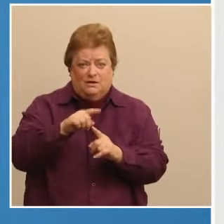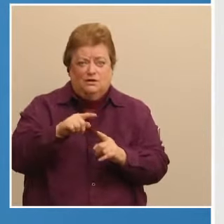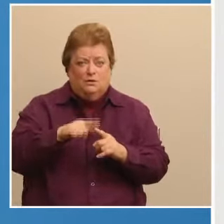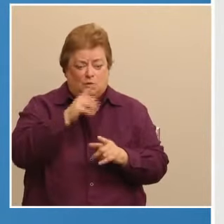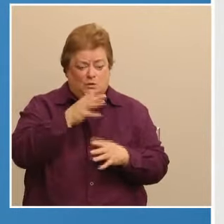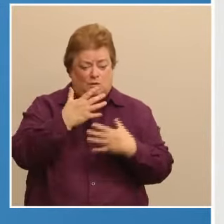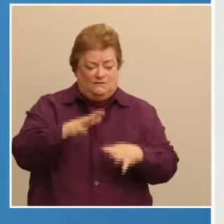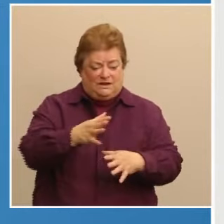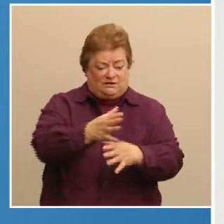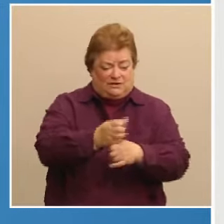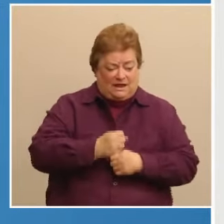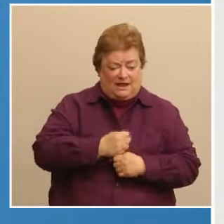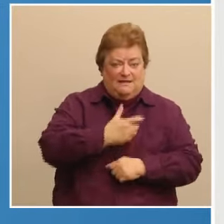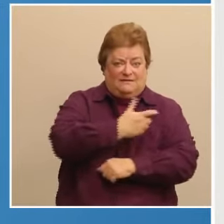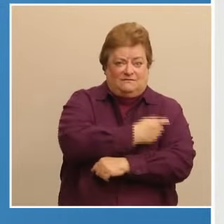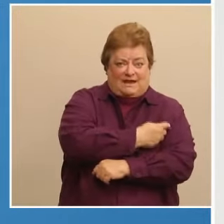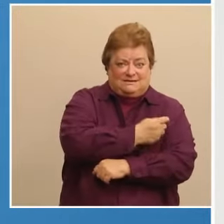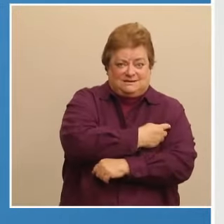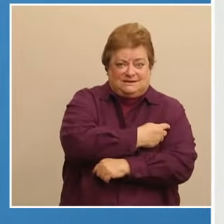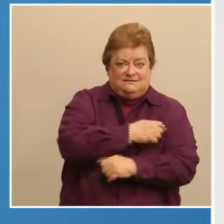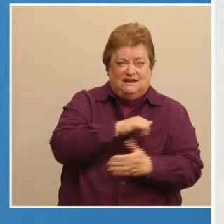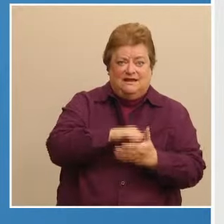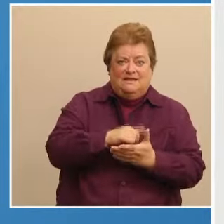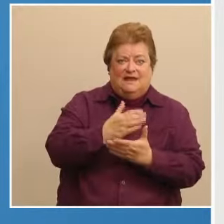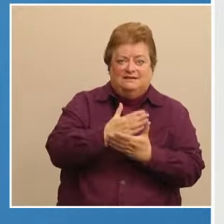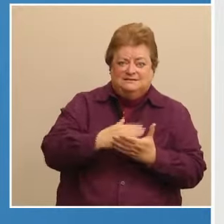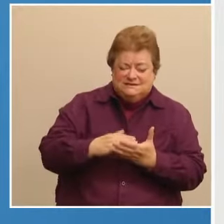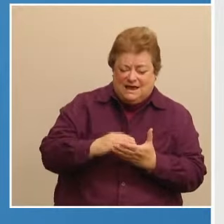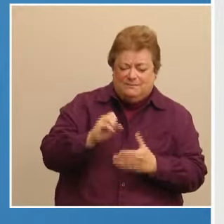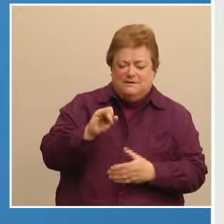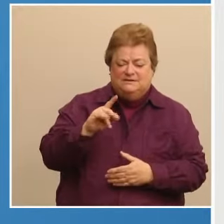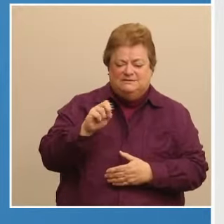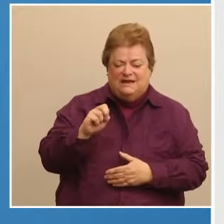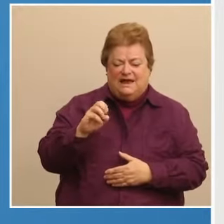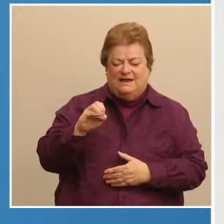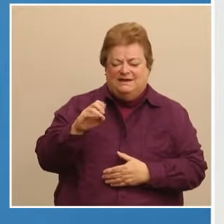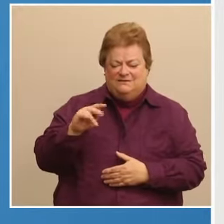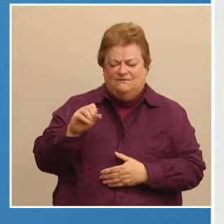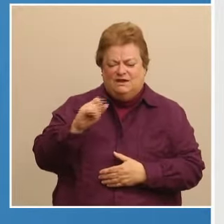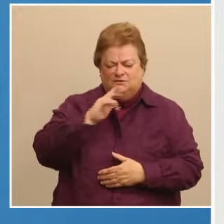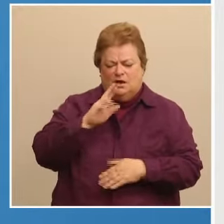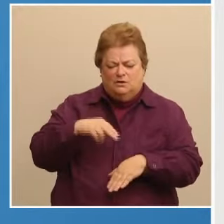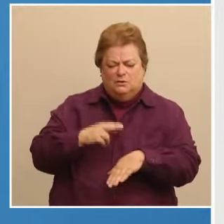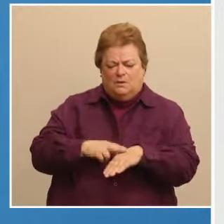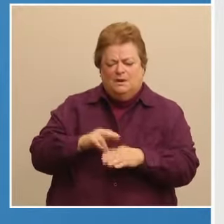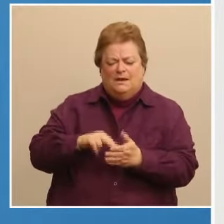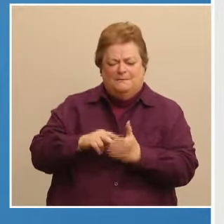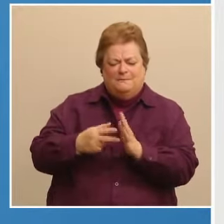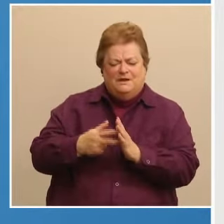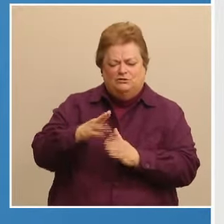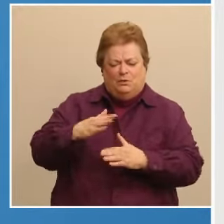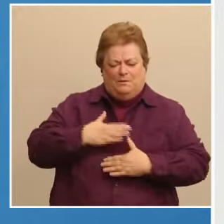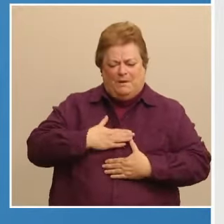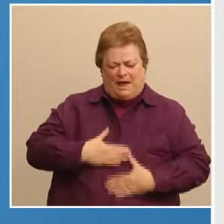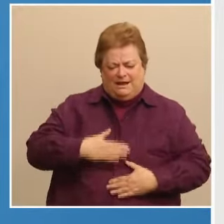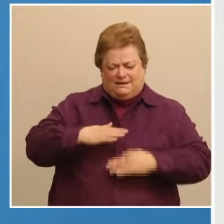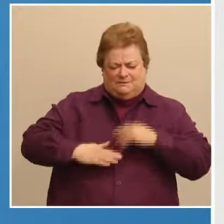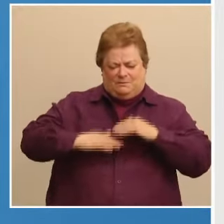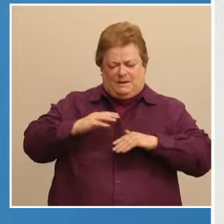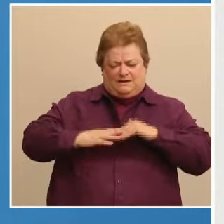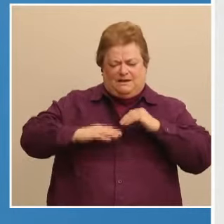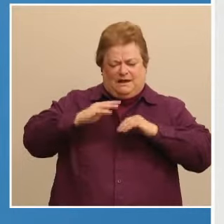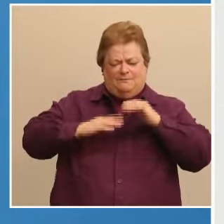the COVID-19 vaccine that some side effects are normal and are signs that your body is building protection. The